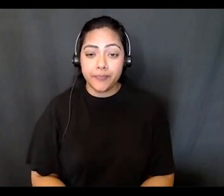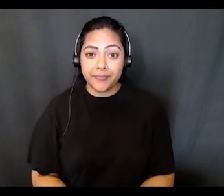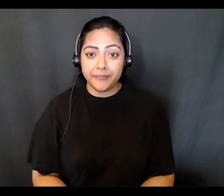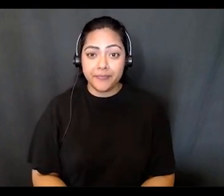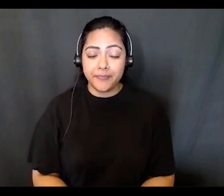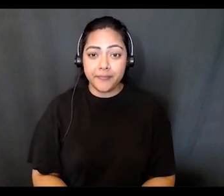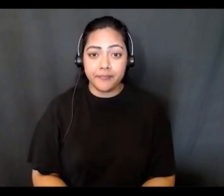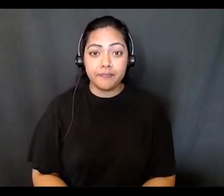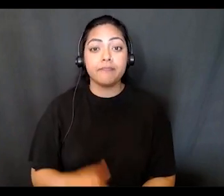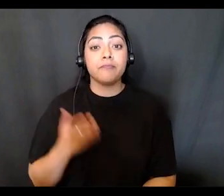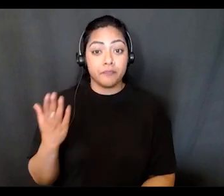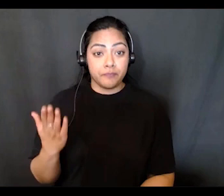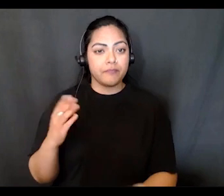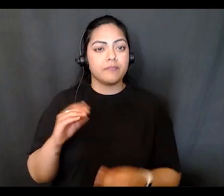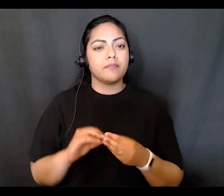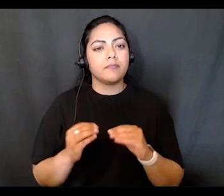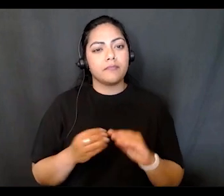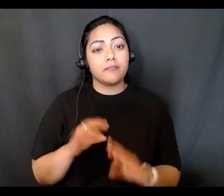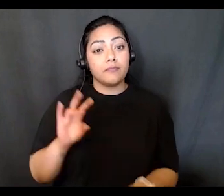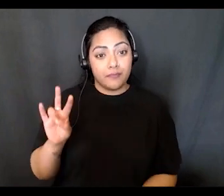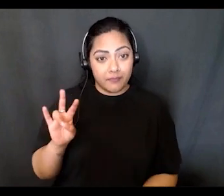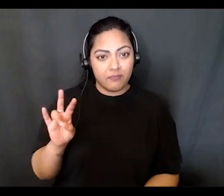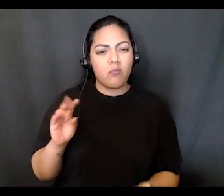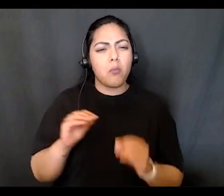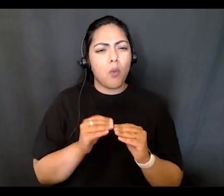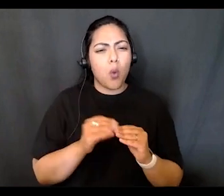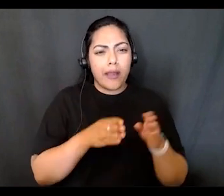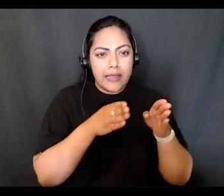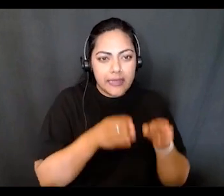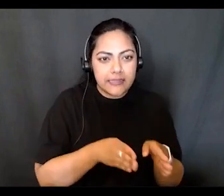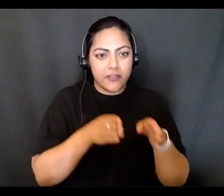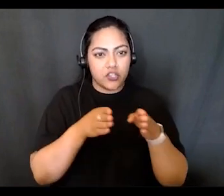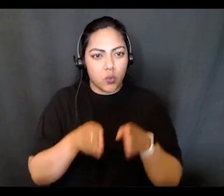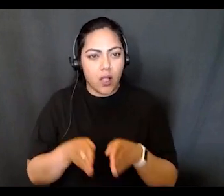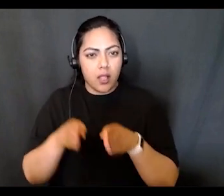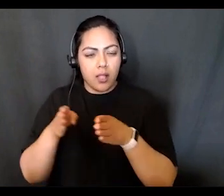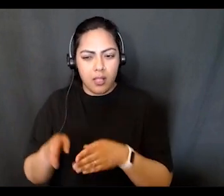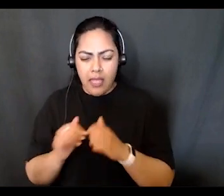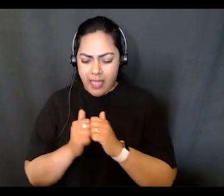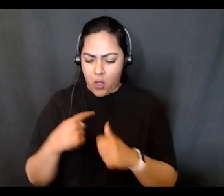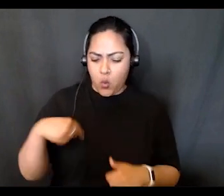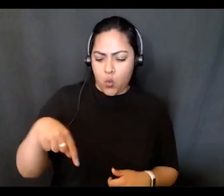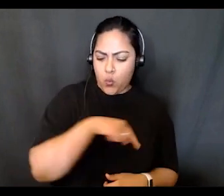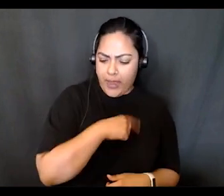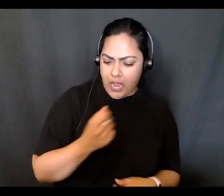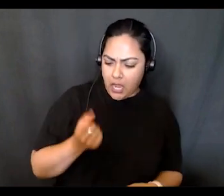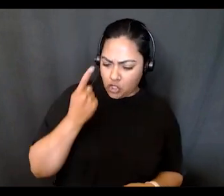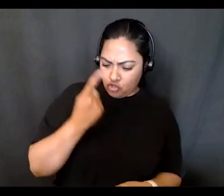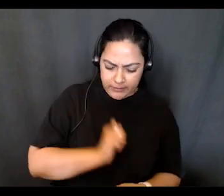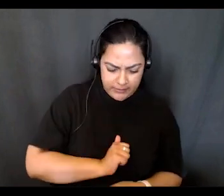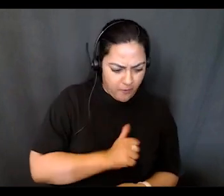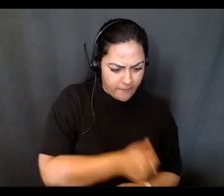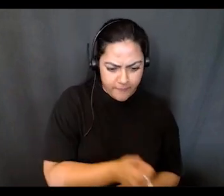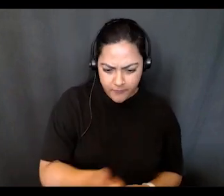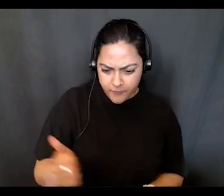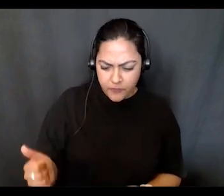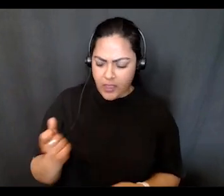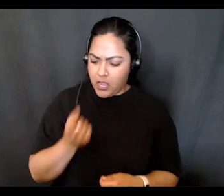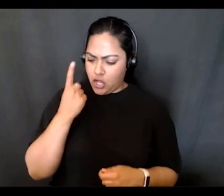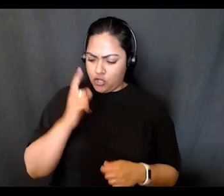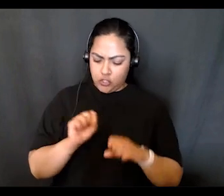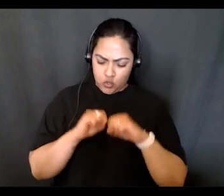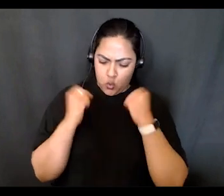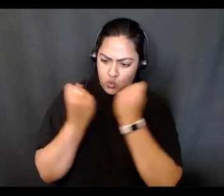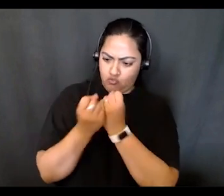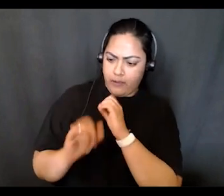So theme 7 has to do, here's where we get now more to like the individual and how we understand ourselves and how we understand our own social identity, our